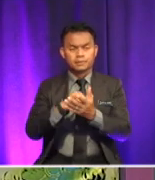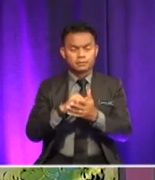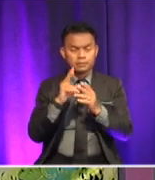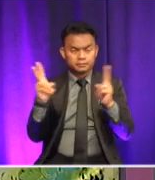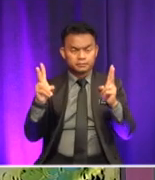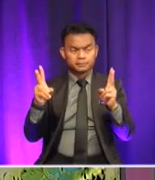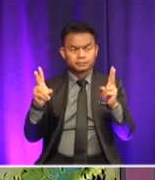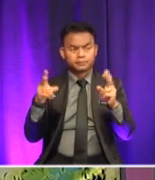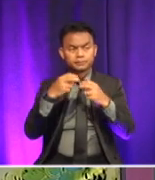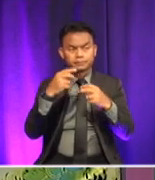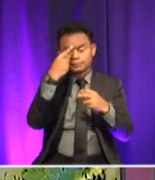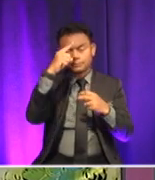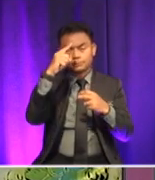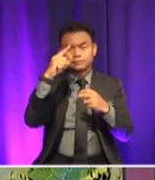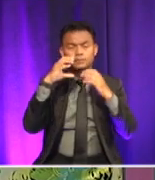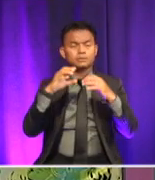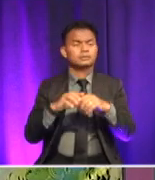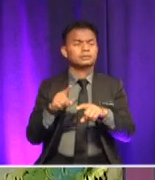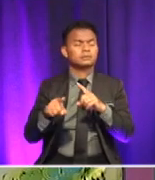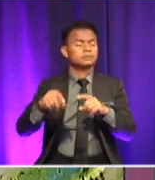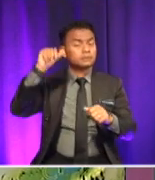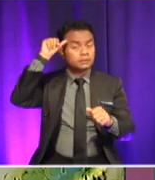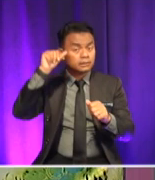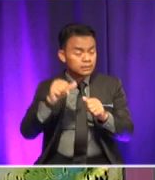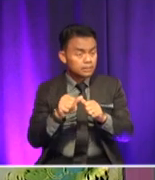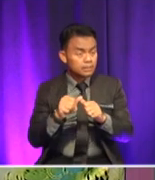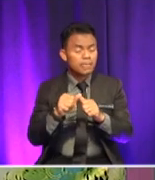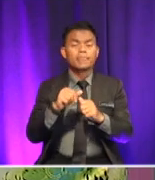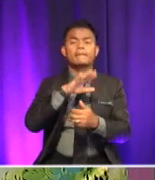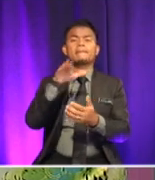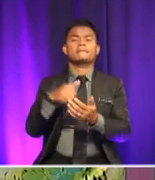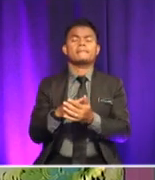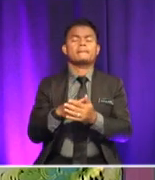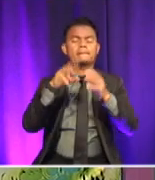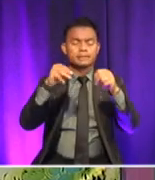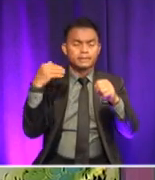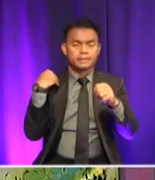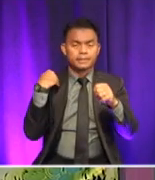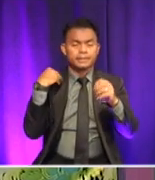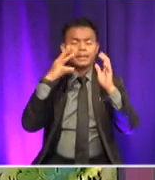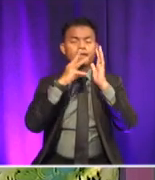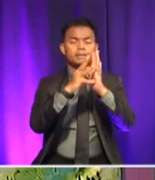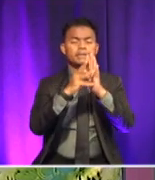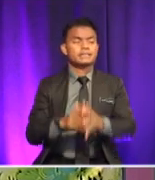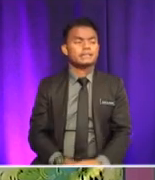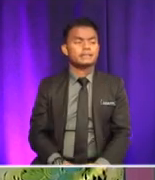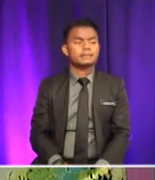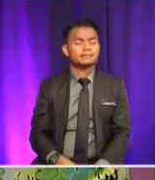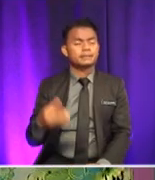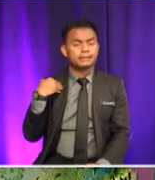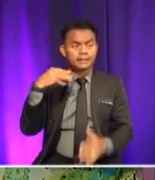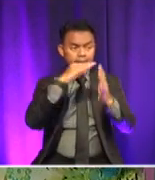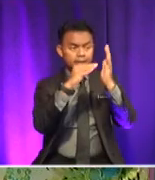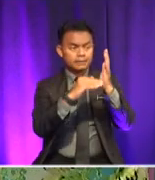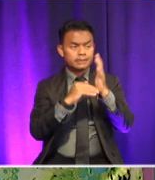would say around 3, 4. Mm. Okay. But remember, every point must have evidence. Every point must have analysis and your